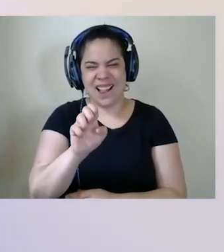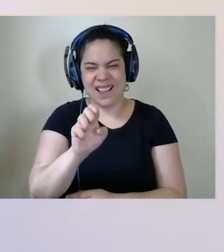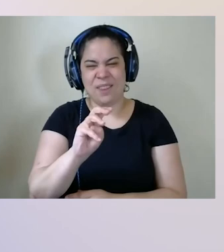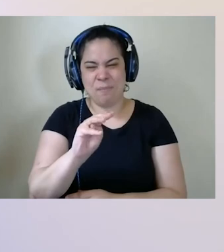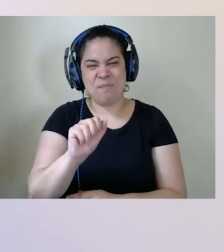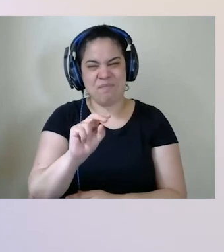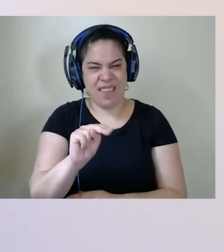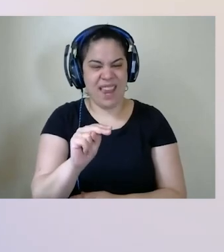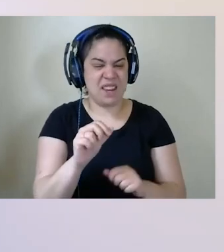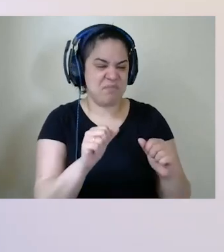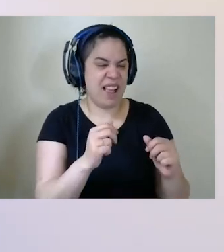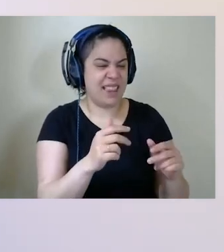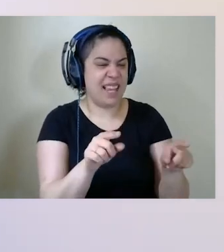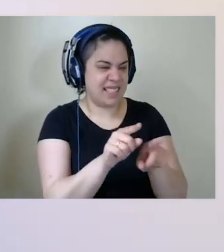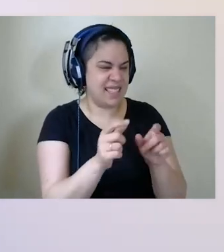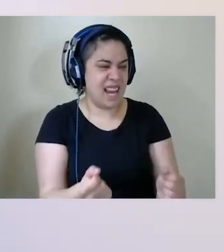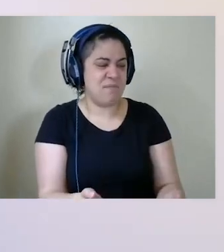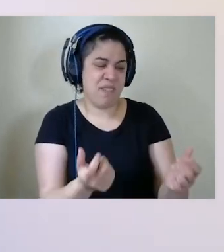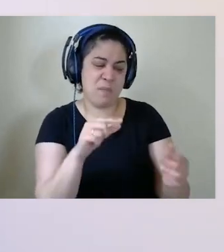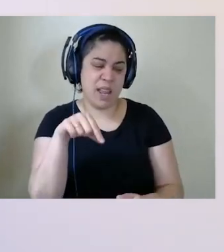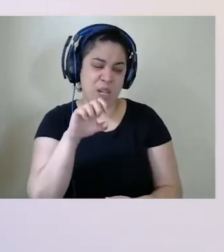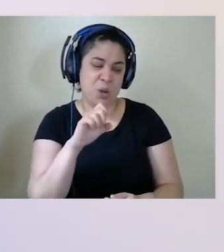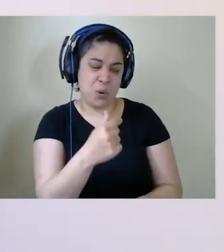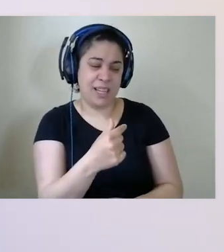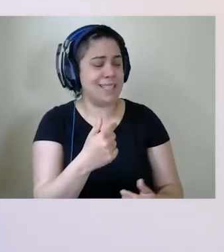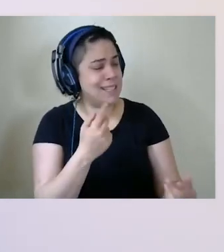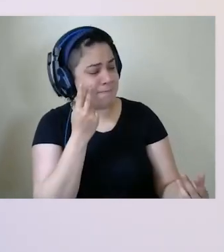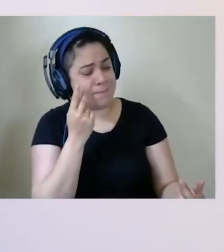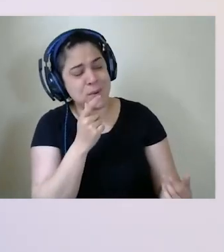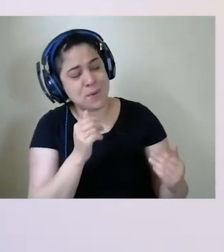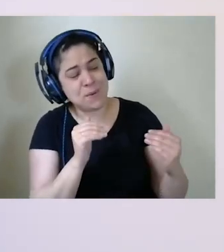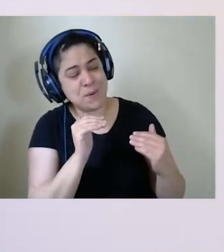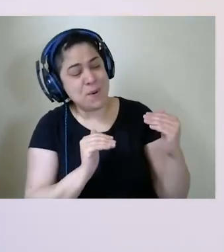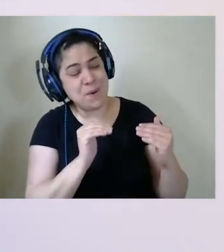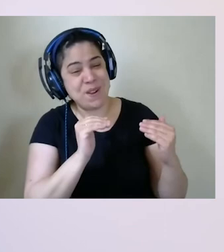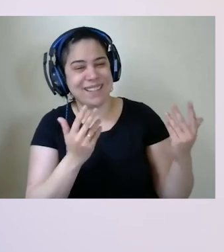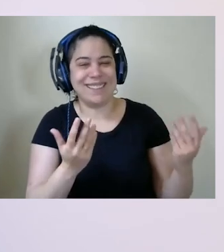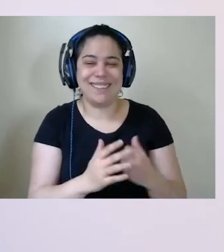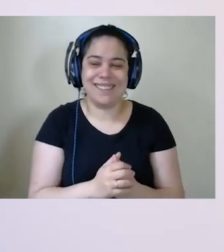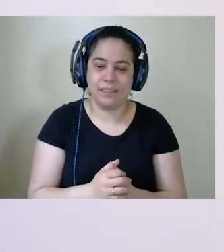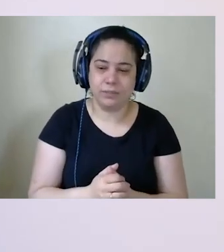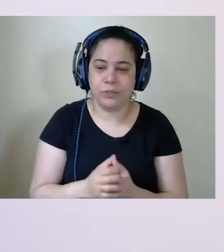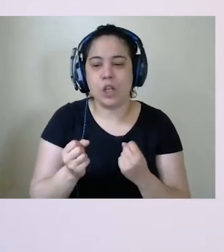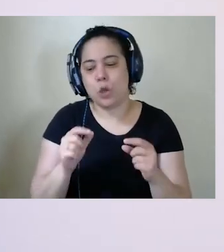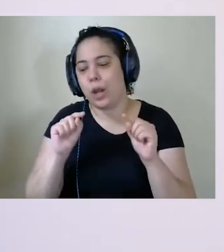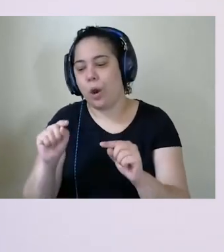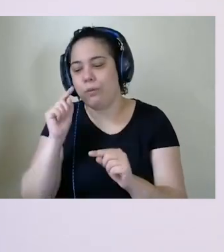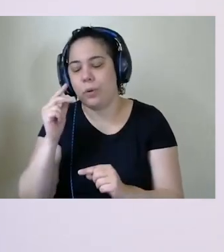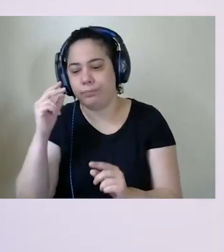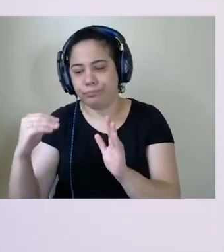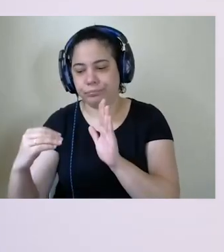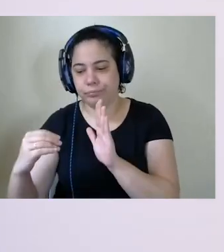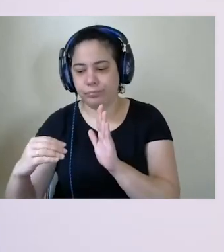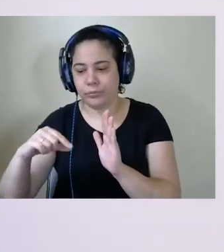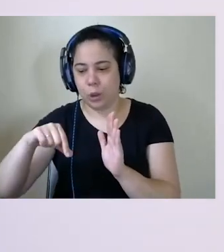are neck and neck on who's got the most QEGs of their brain. So anyway, I went in to have my cue looked at, and we looked